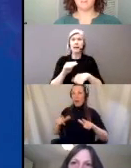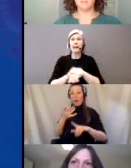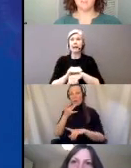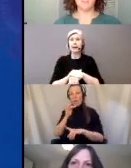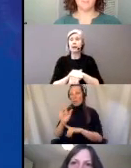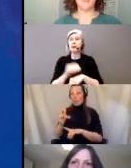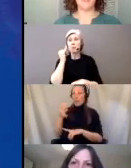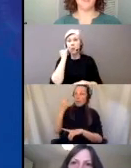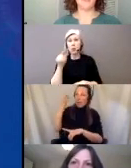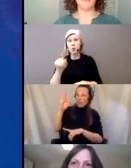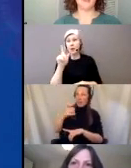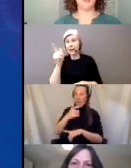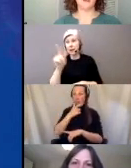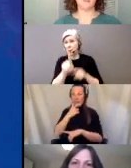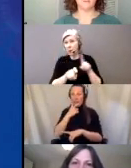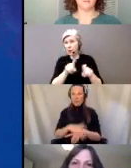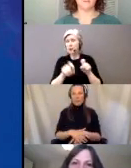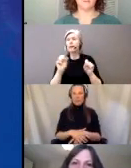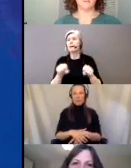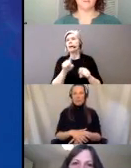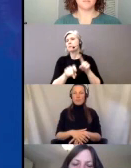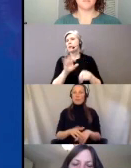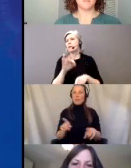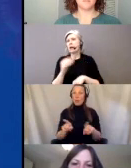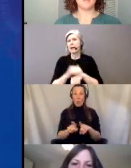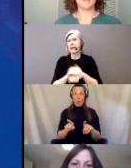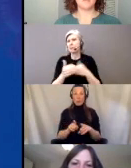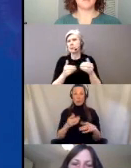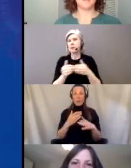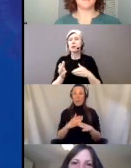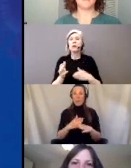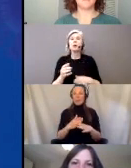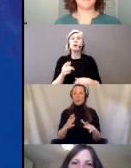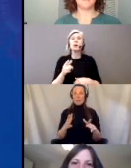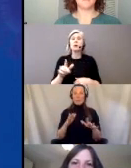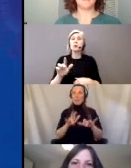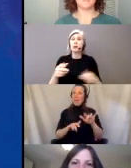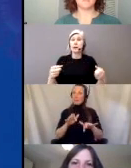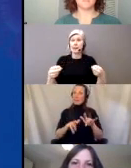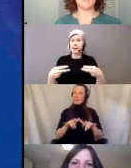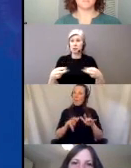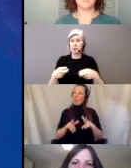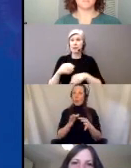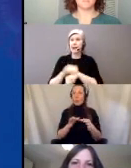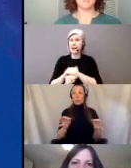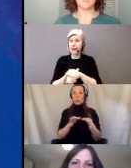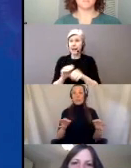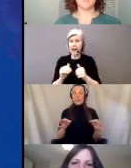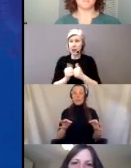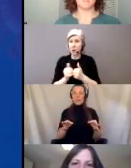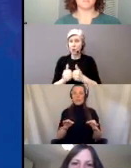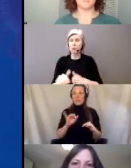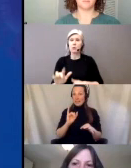choice. Captioning in English is available by selecting the button at the bottom of your